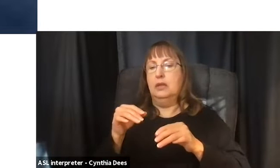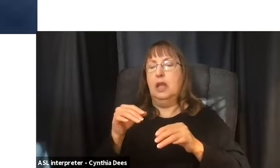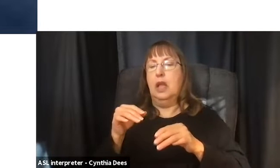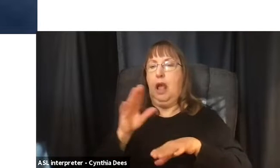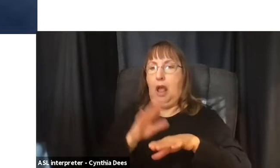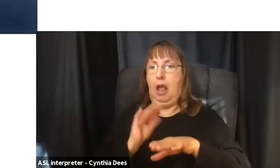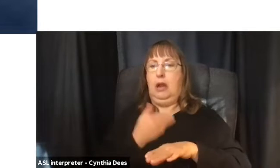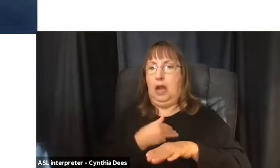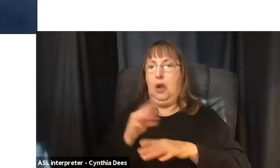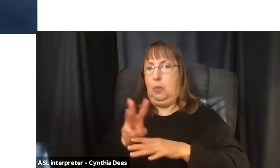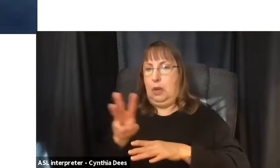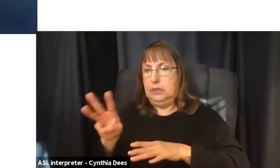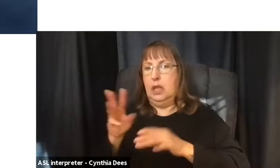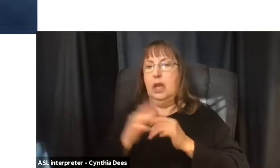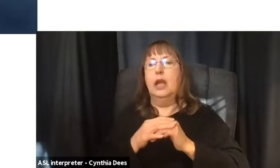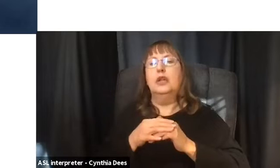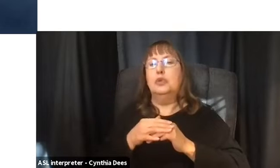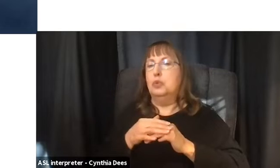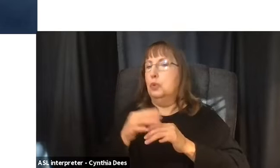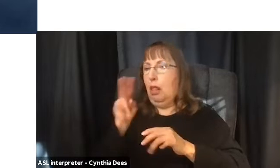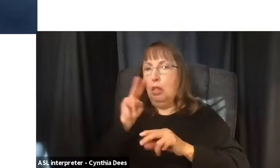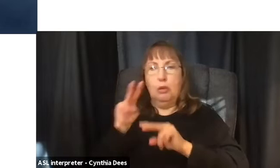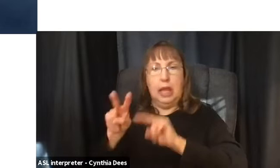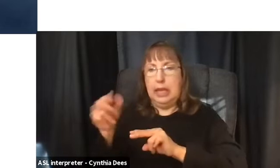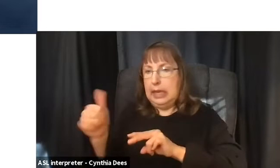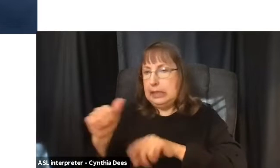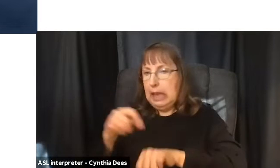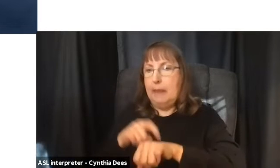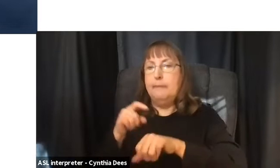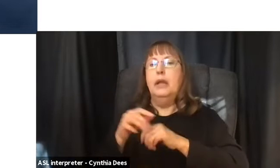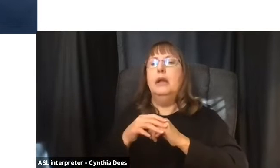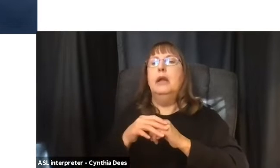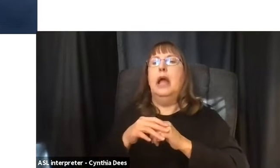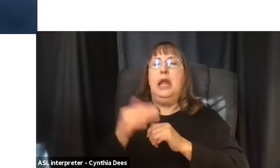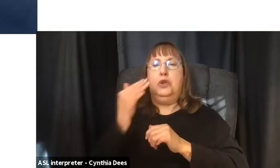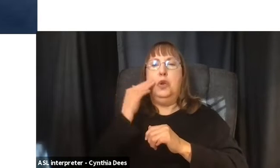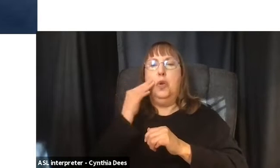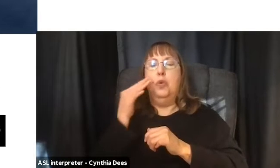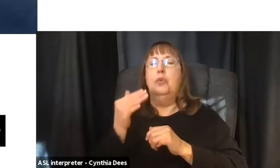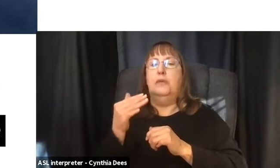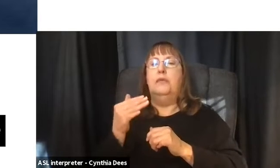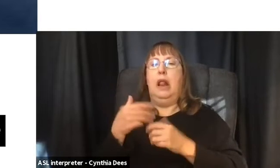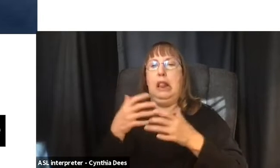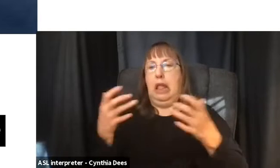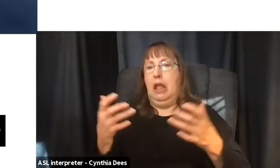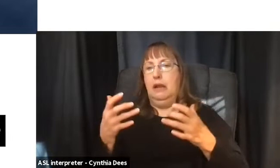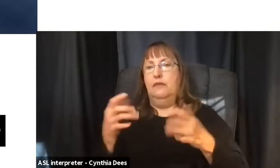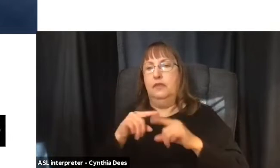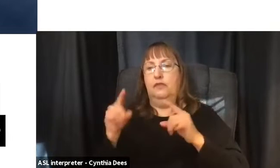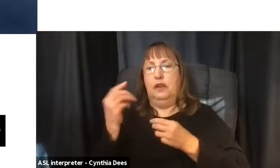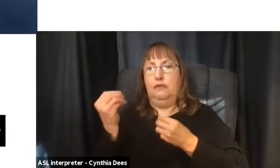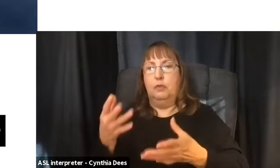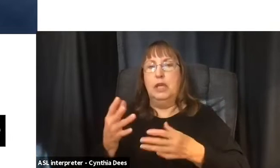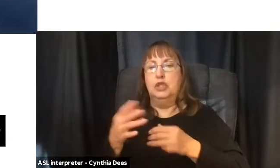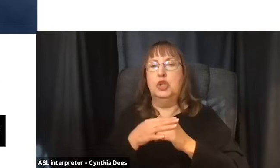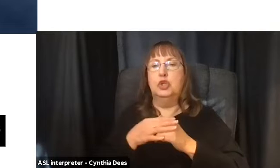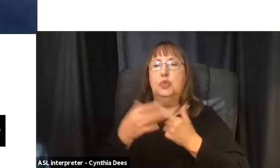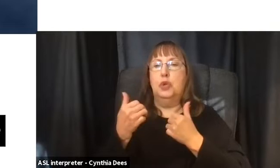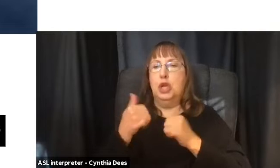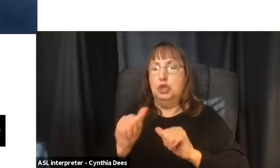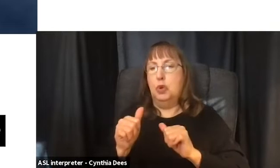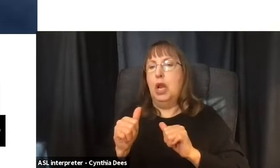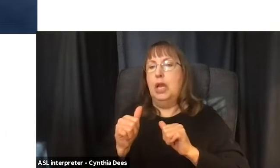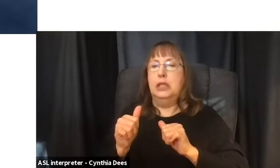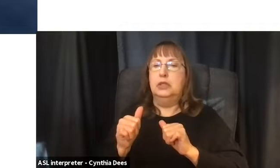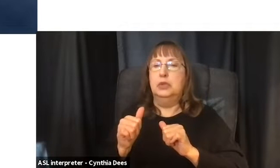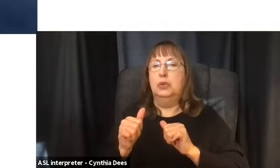website. It's there for you to look at. I know we've gone over a lot of information. We're trying to cram it into a short amount